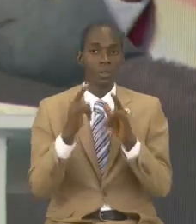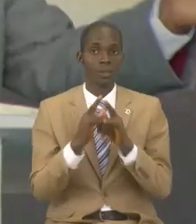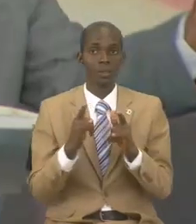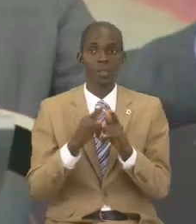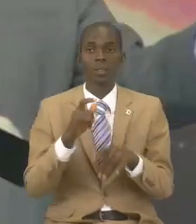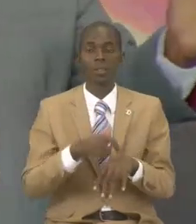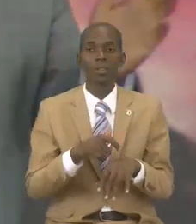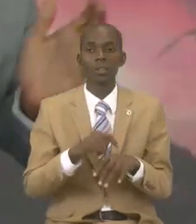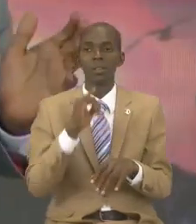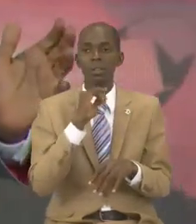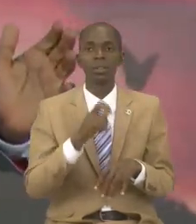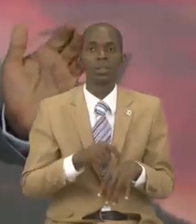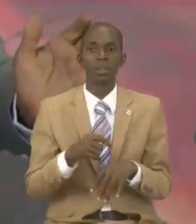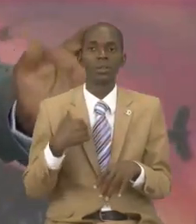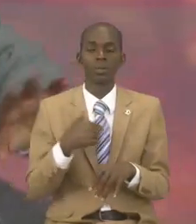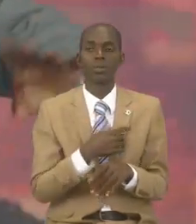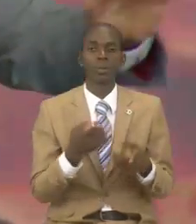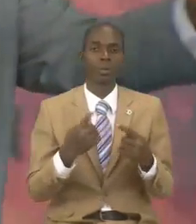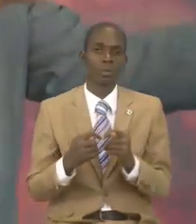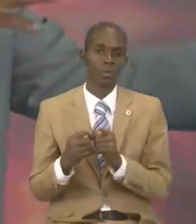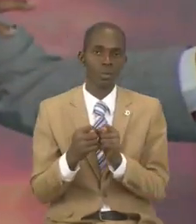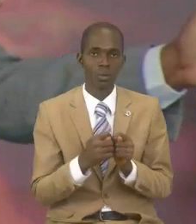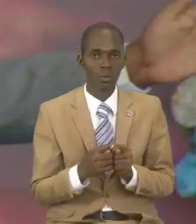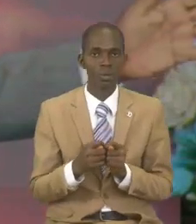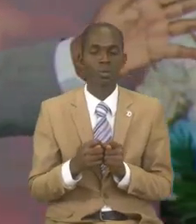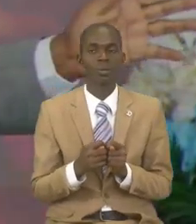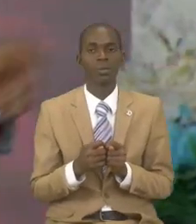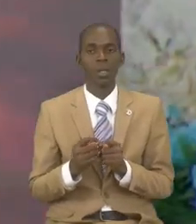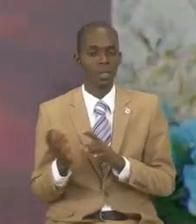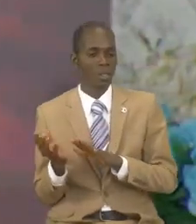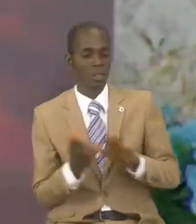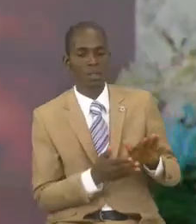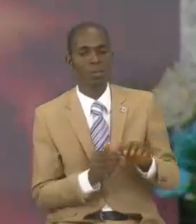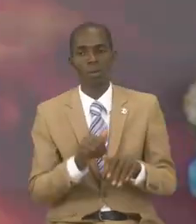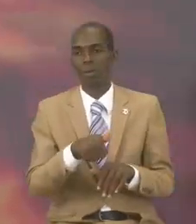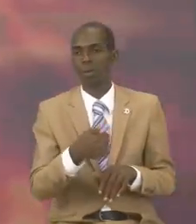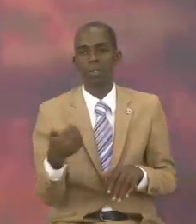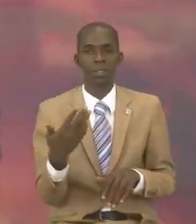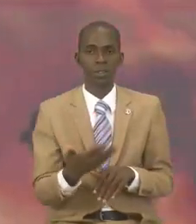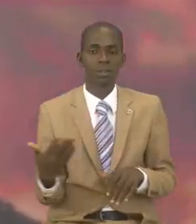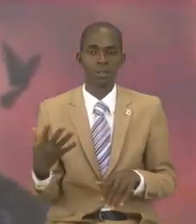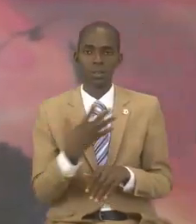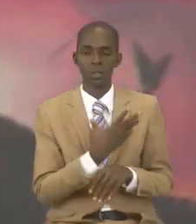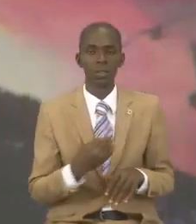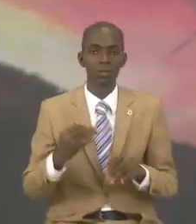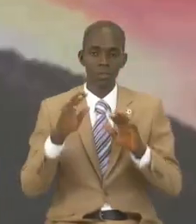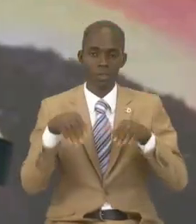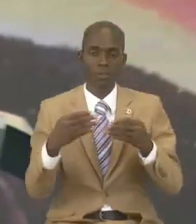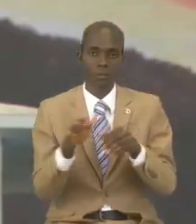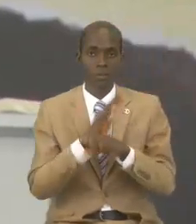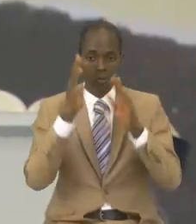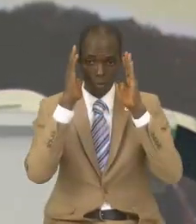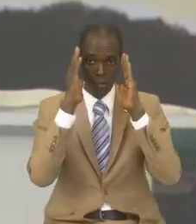is a time we come together, abandon every other thing, and we concentrate on